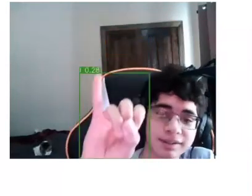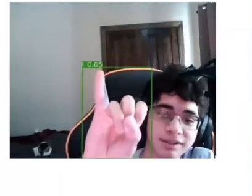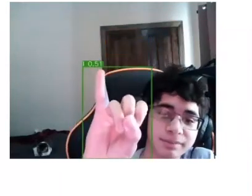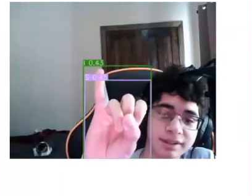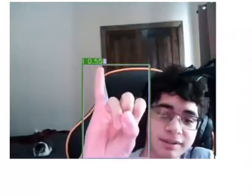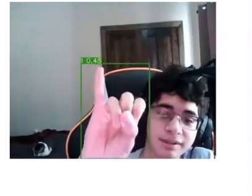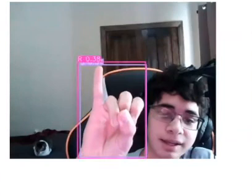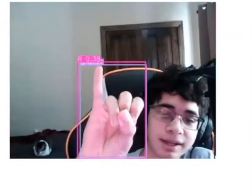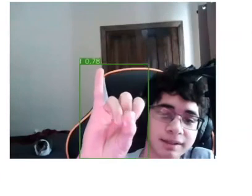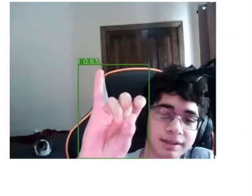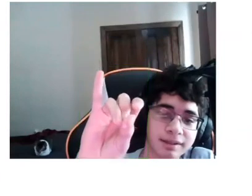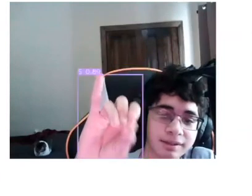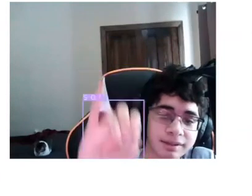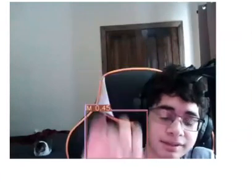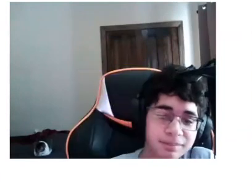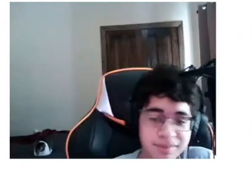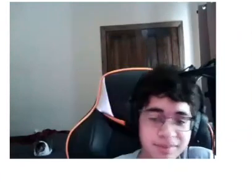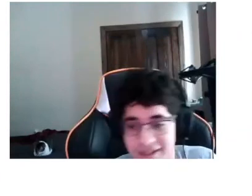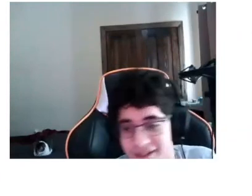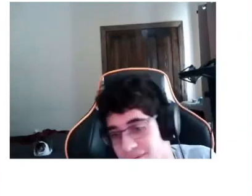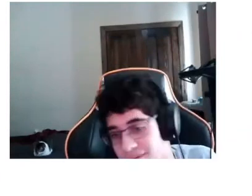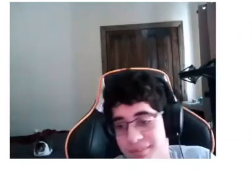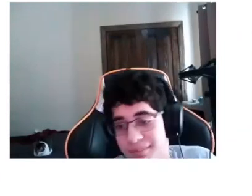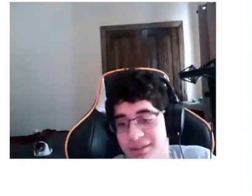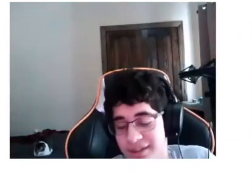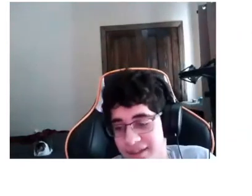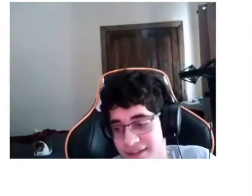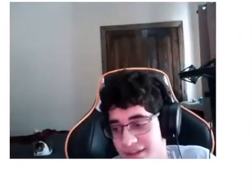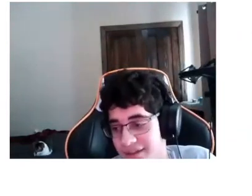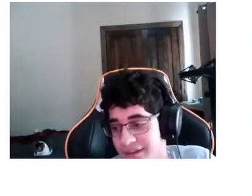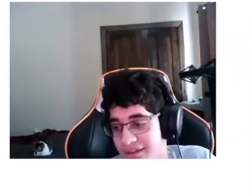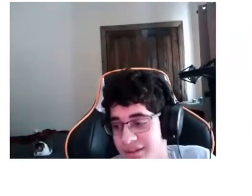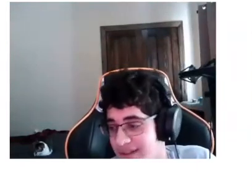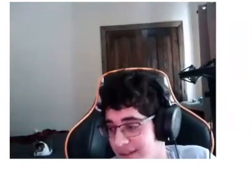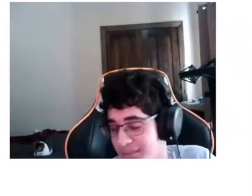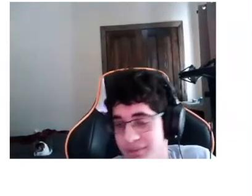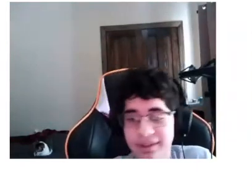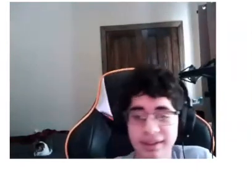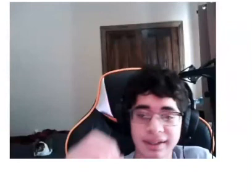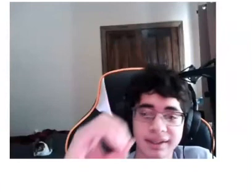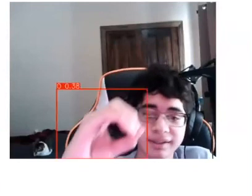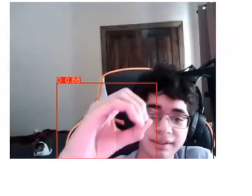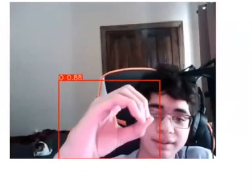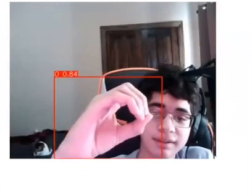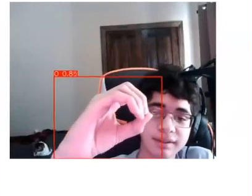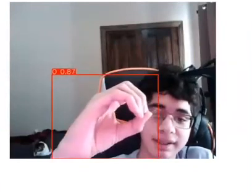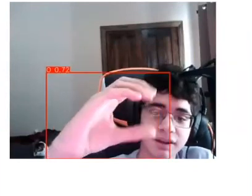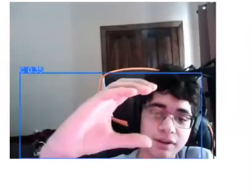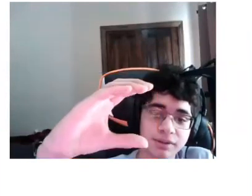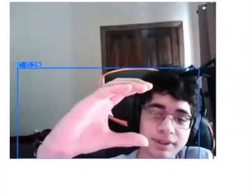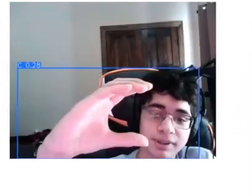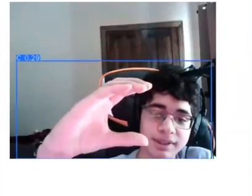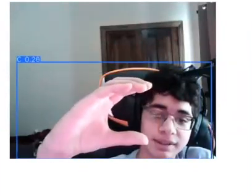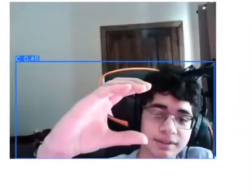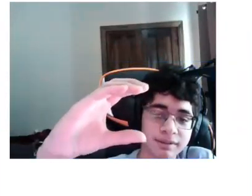This I. Sometimes it's gonna get wrong from like the translate or the transition between like an O to